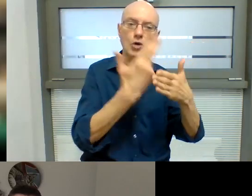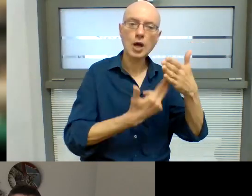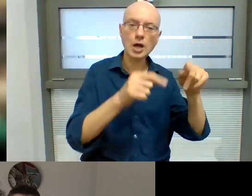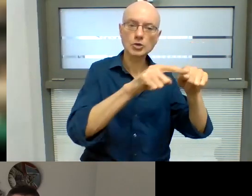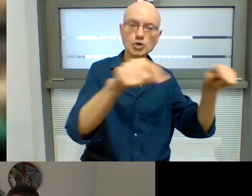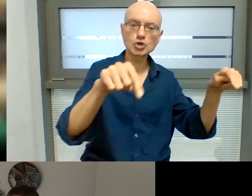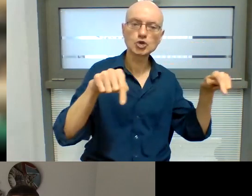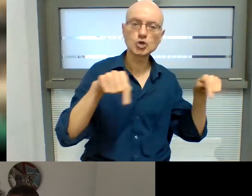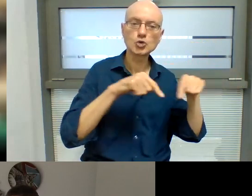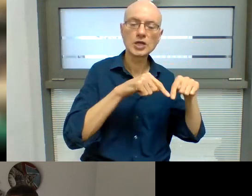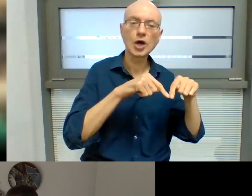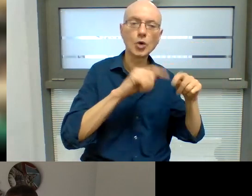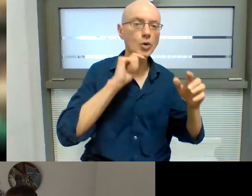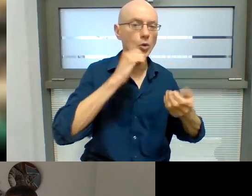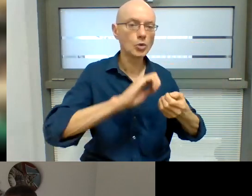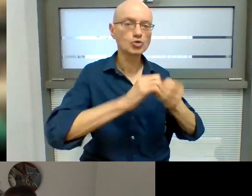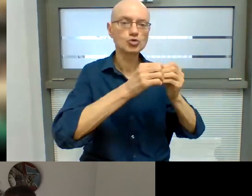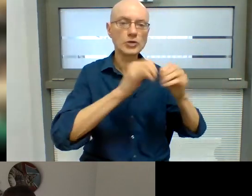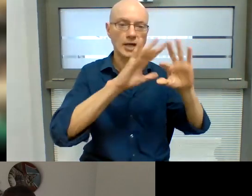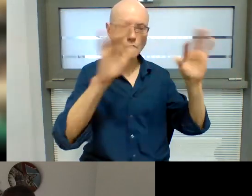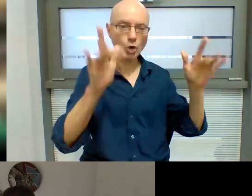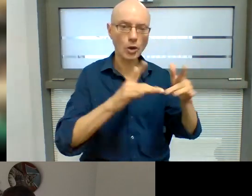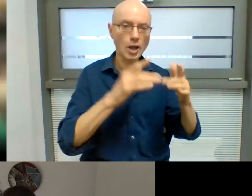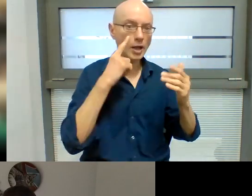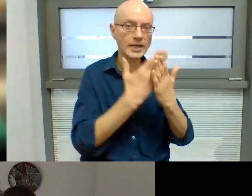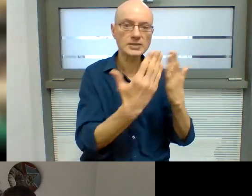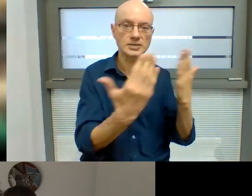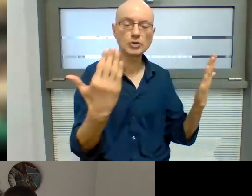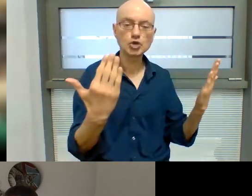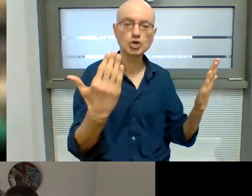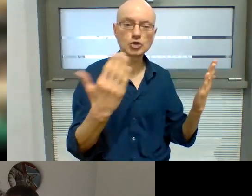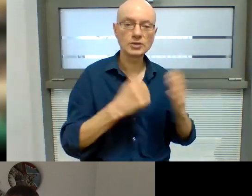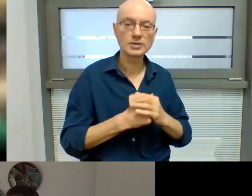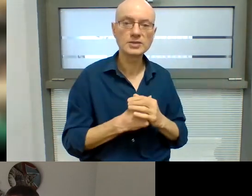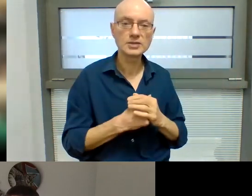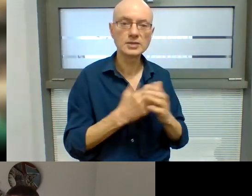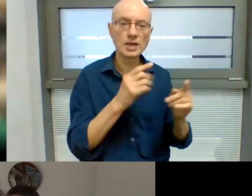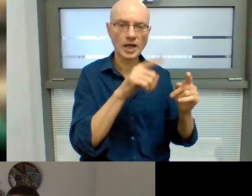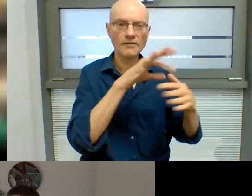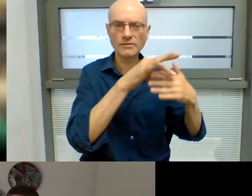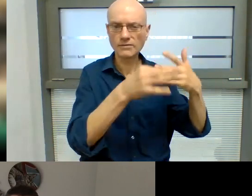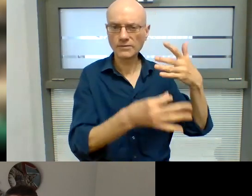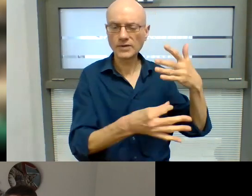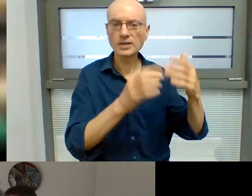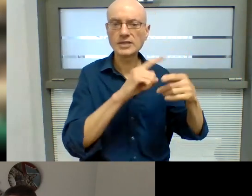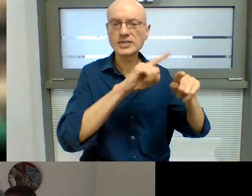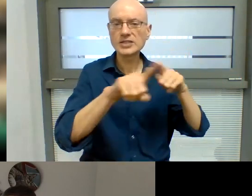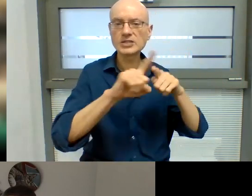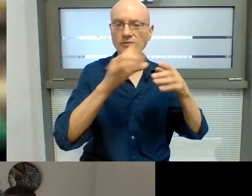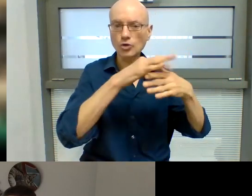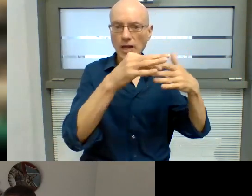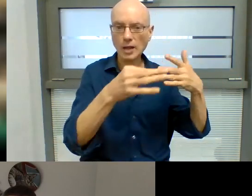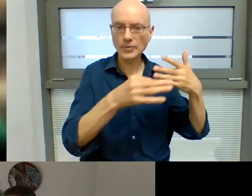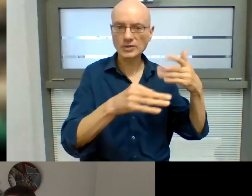I'll be creating online exhibitions with all these different elements, and these will